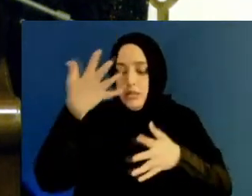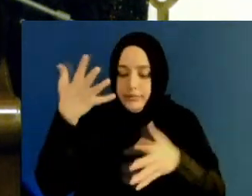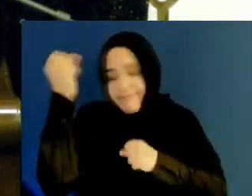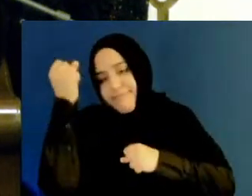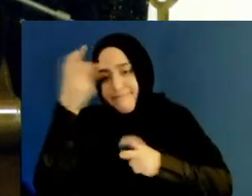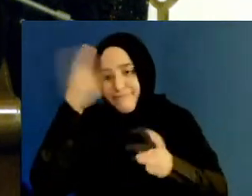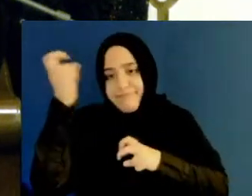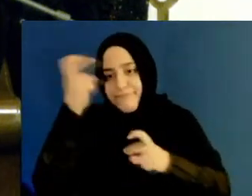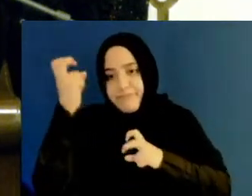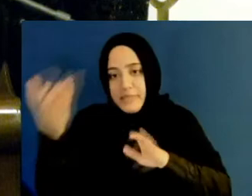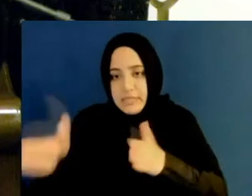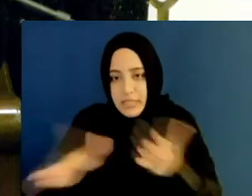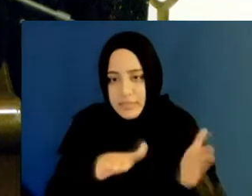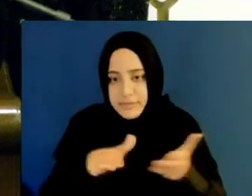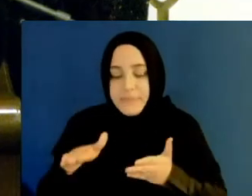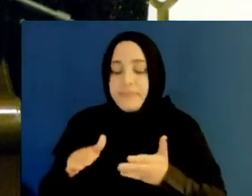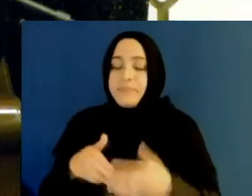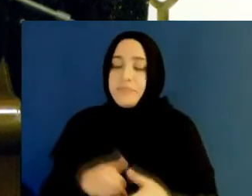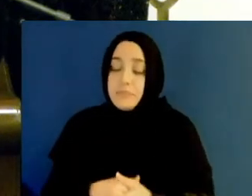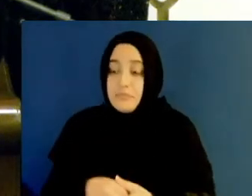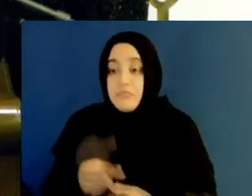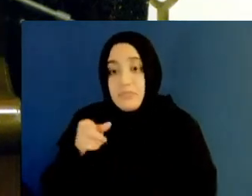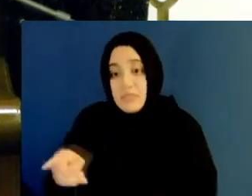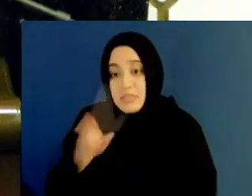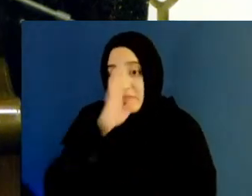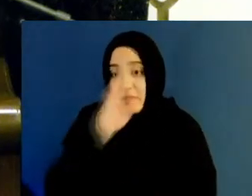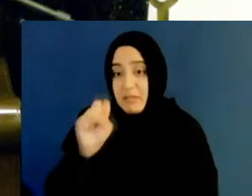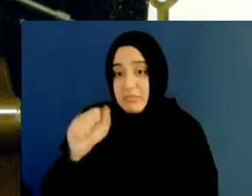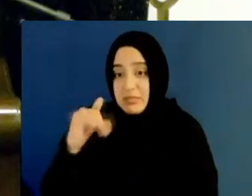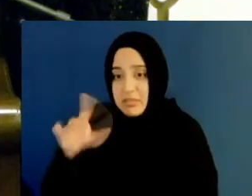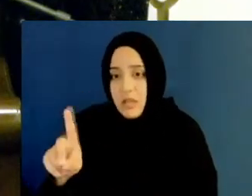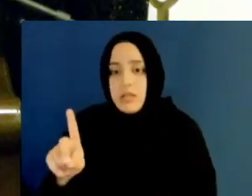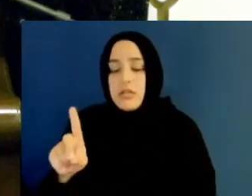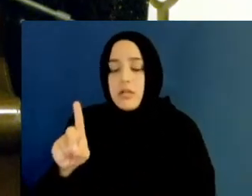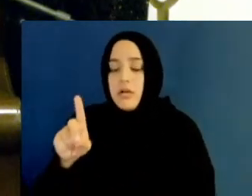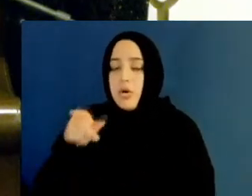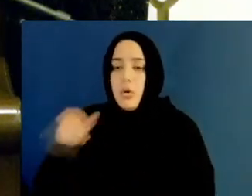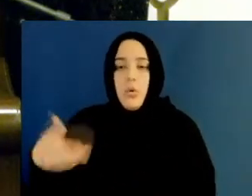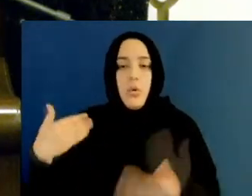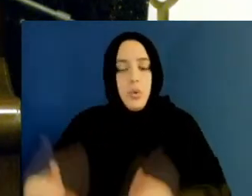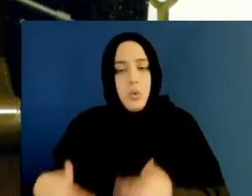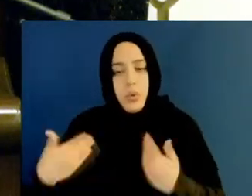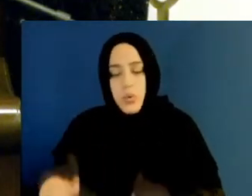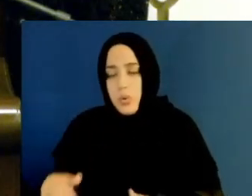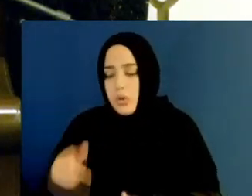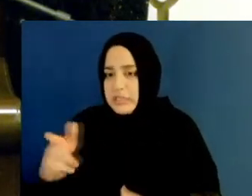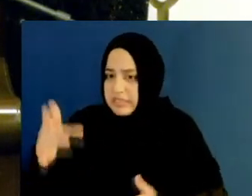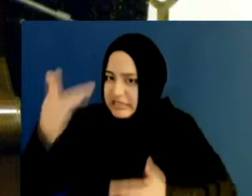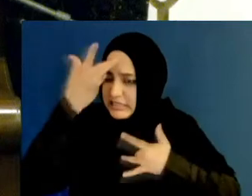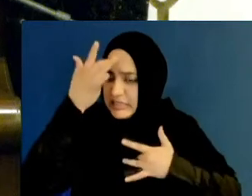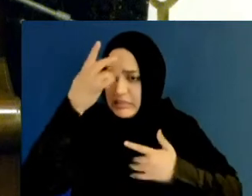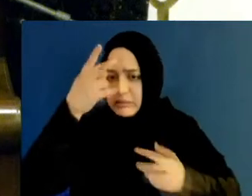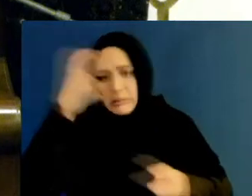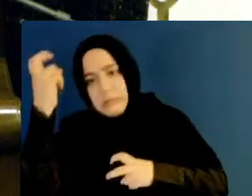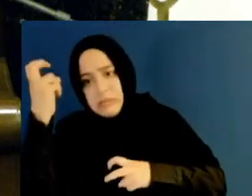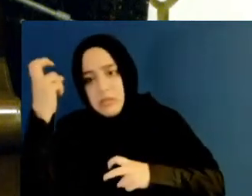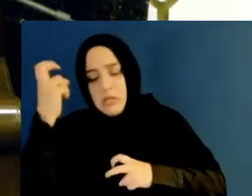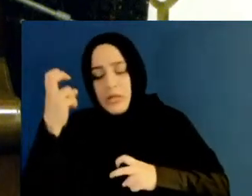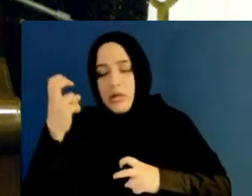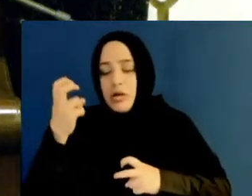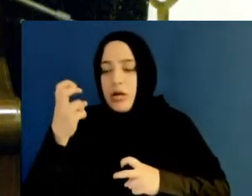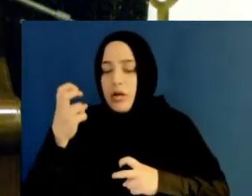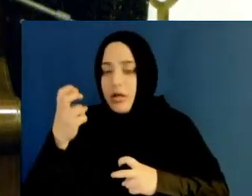that high level of fever came in. And it is through this means that Allah subhanahu wa ta'ala protected